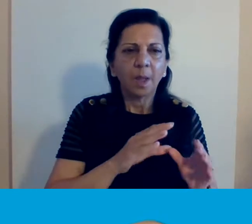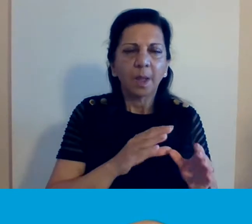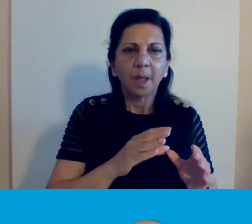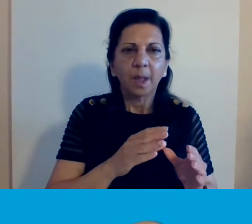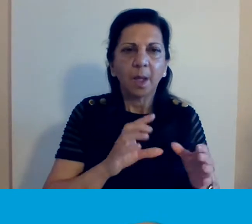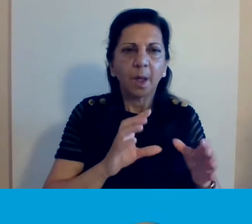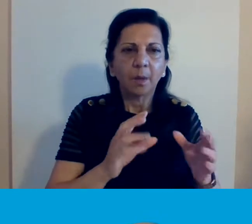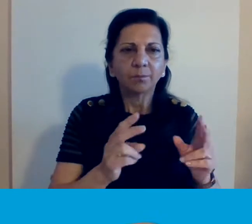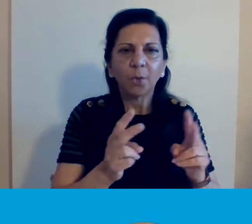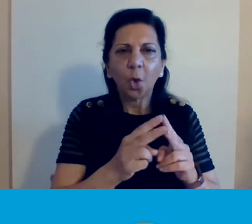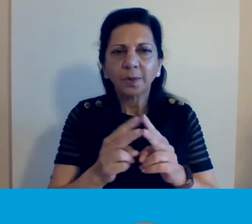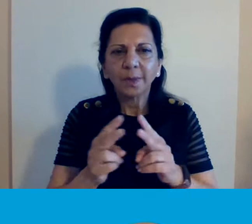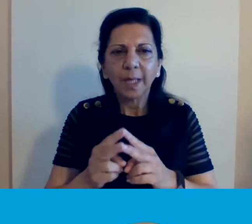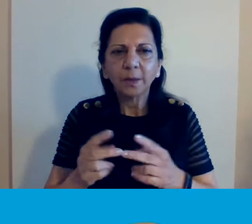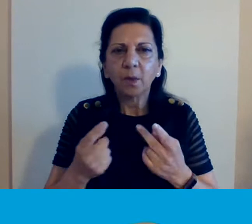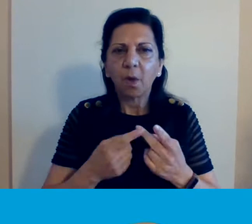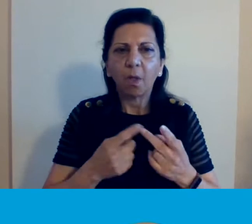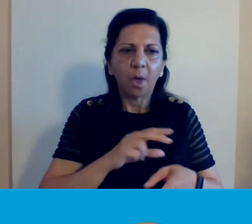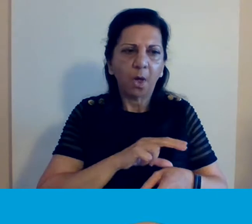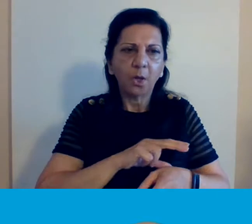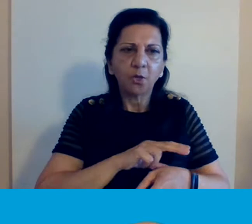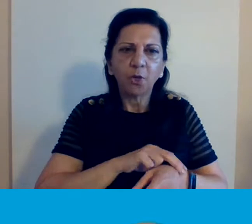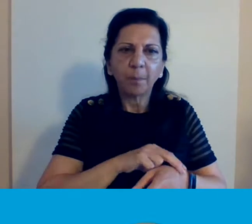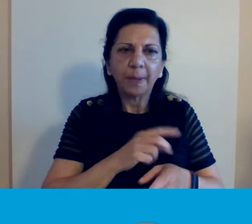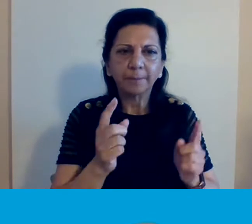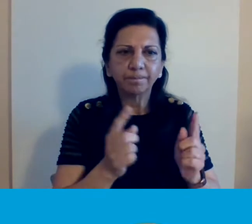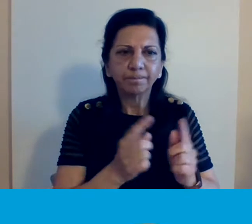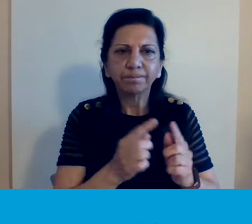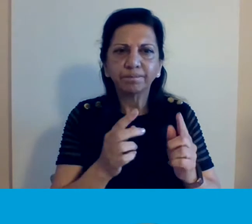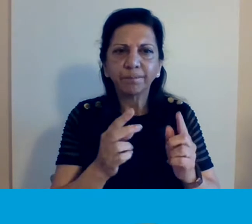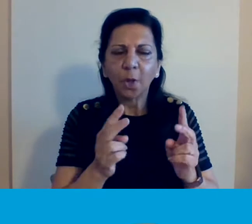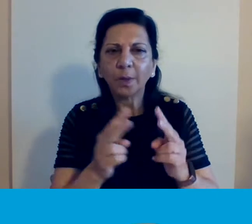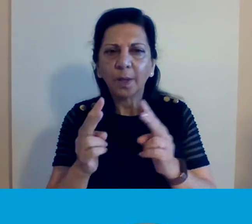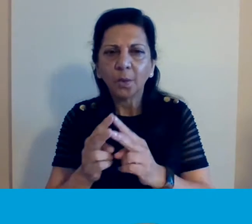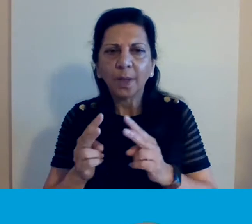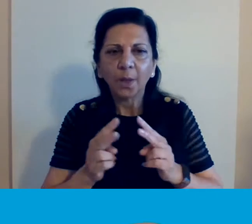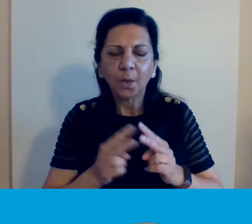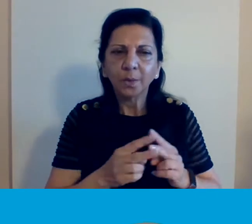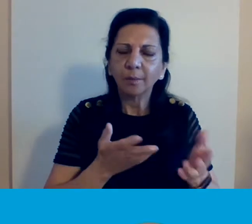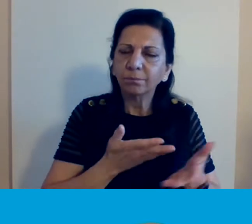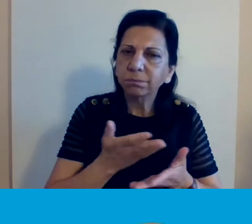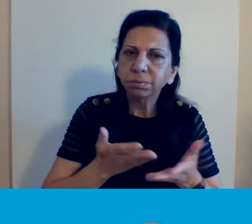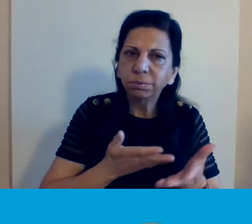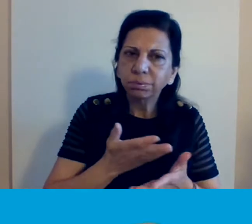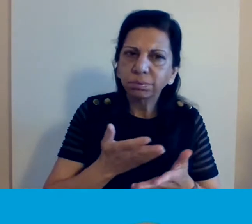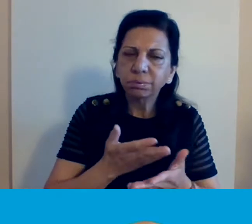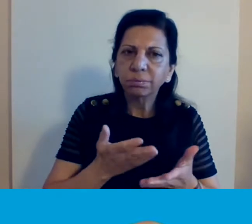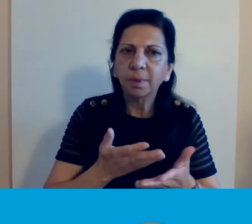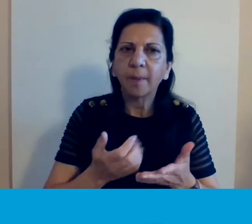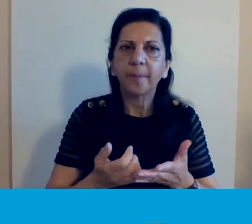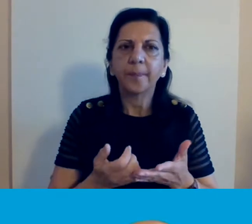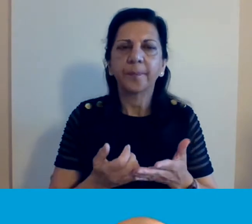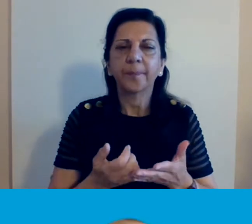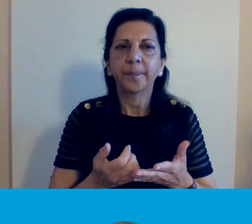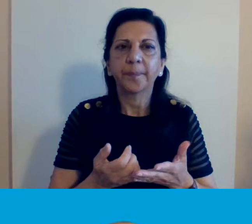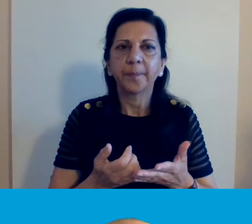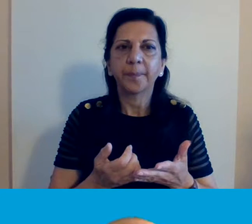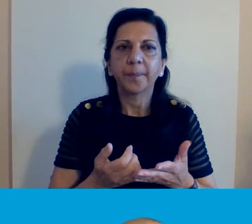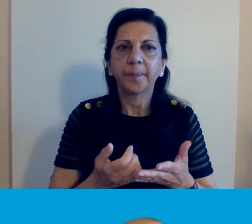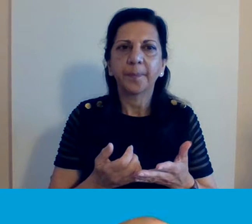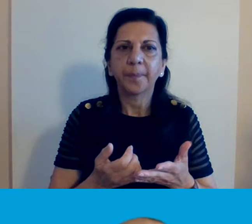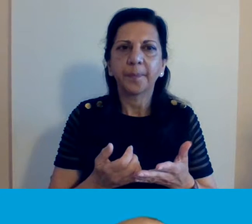area to try and maintain that consistency of approach and level that out. But as with everything, there is always going